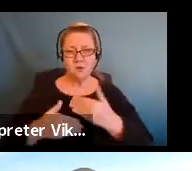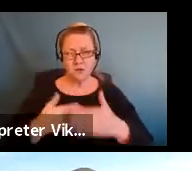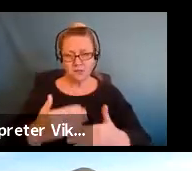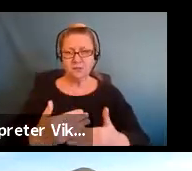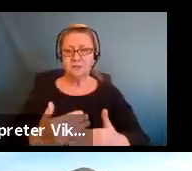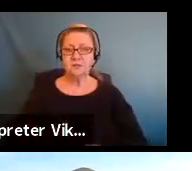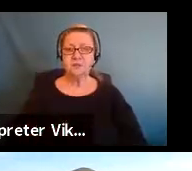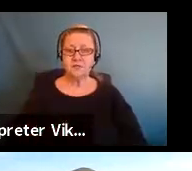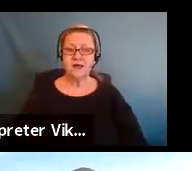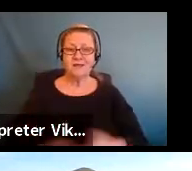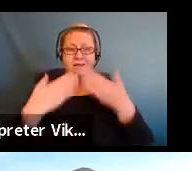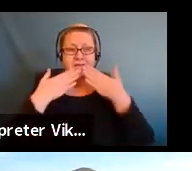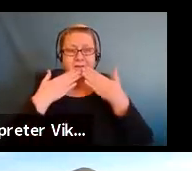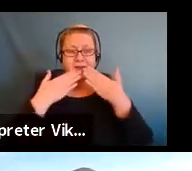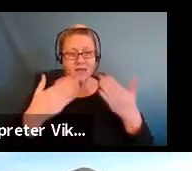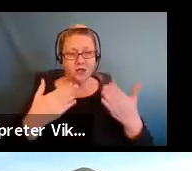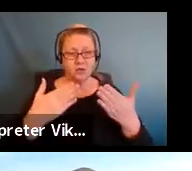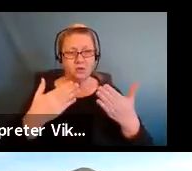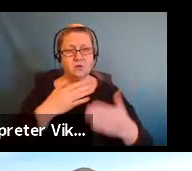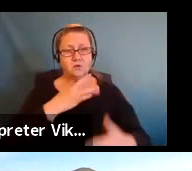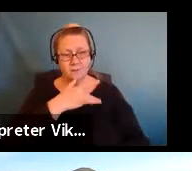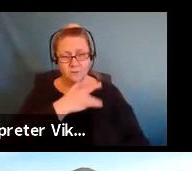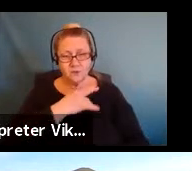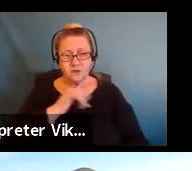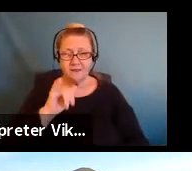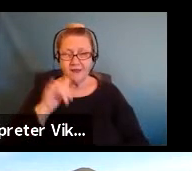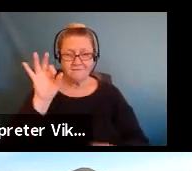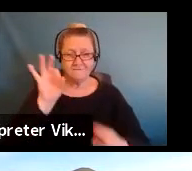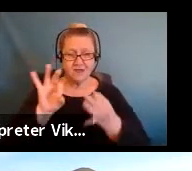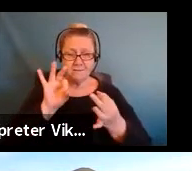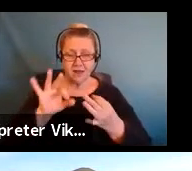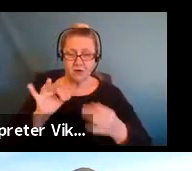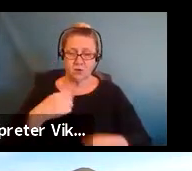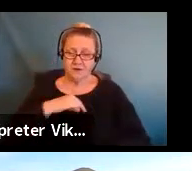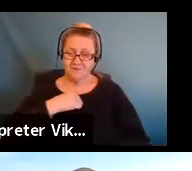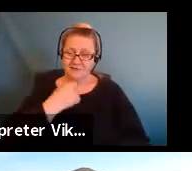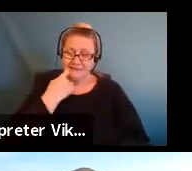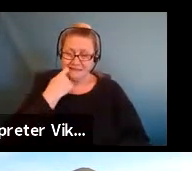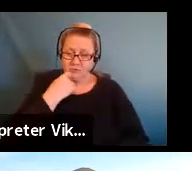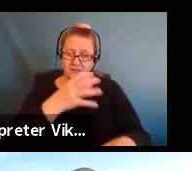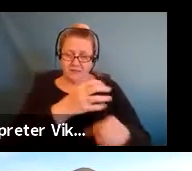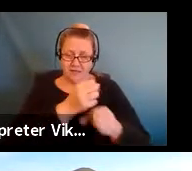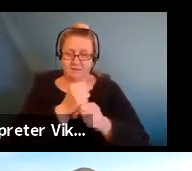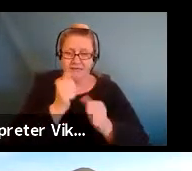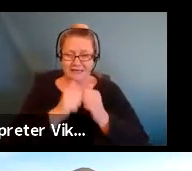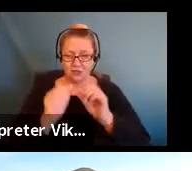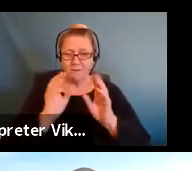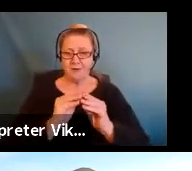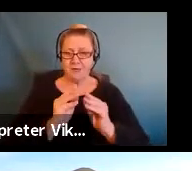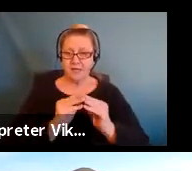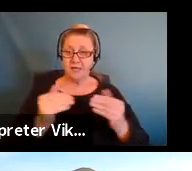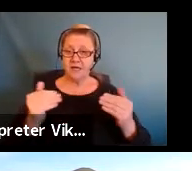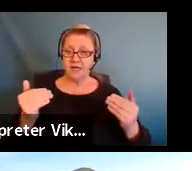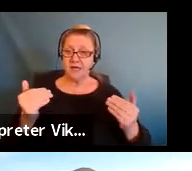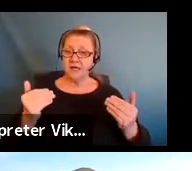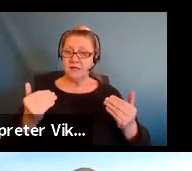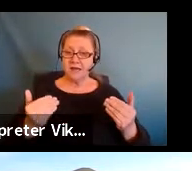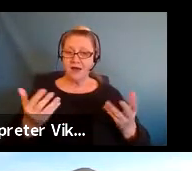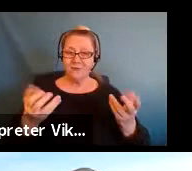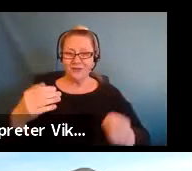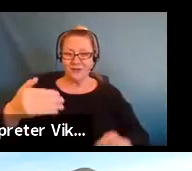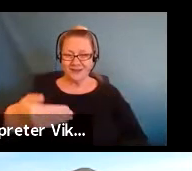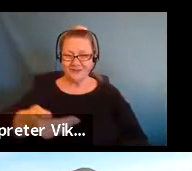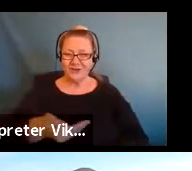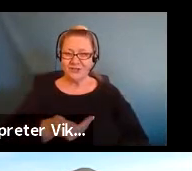we've appreciated all that feedback that we've received. And I'd like to introduce